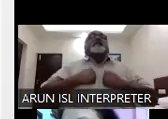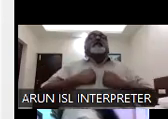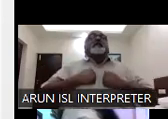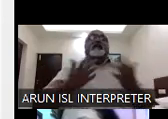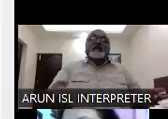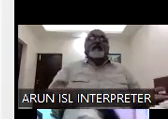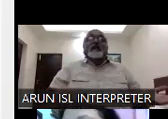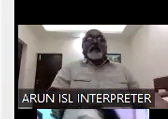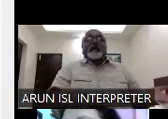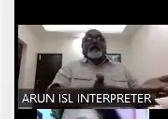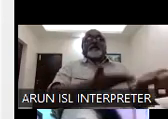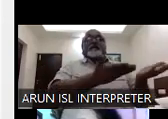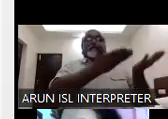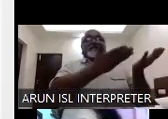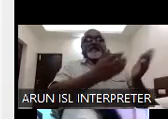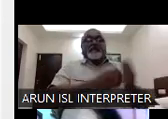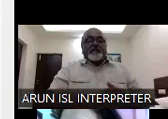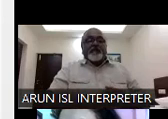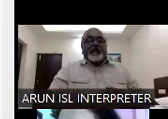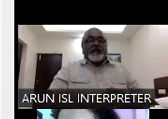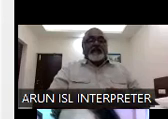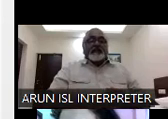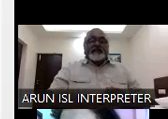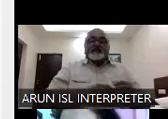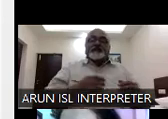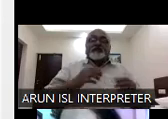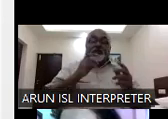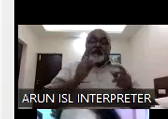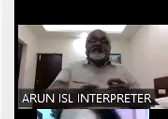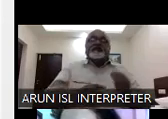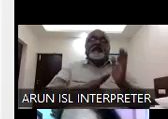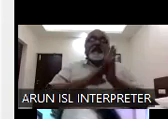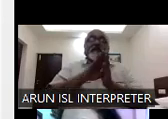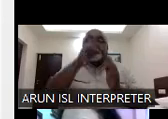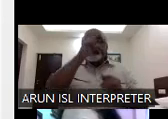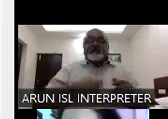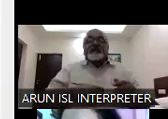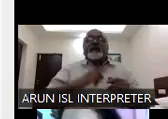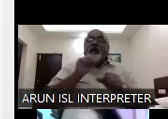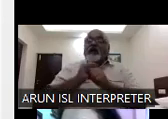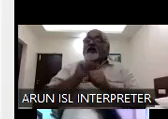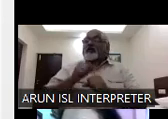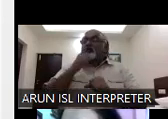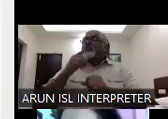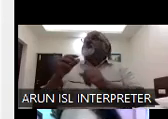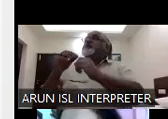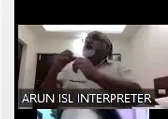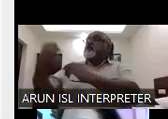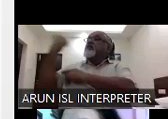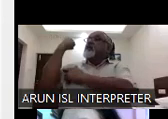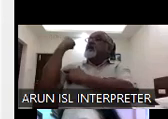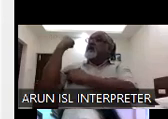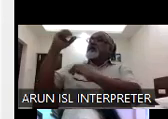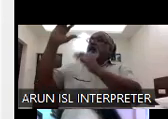So you work with both the system, powerful, oppressors, to allow them to lower down